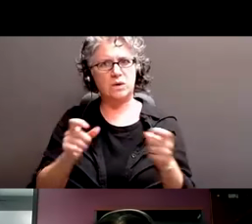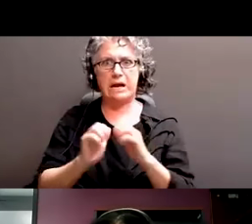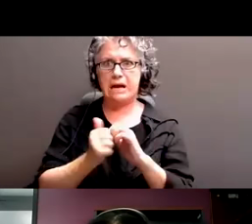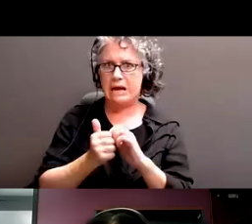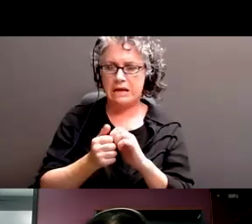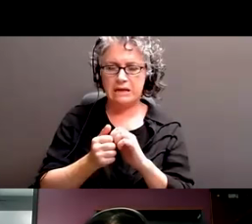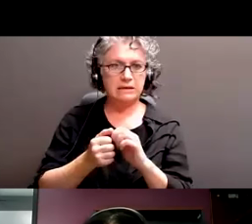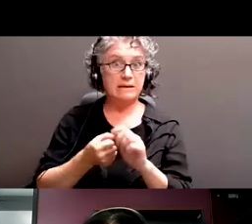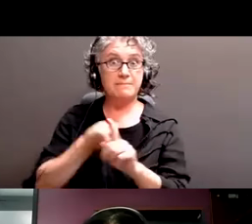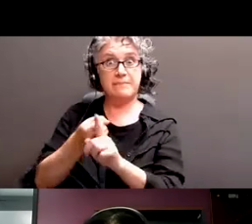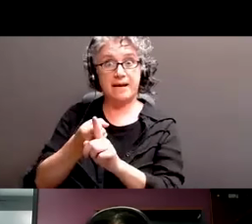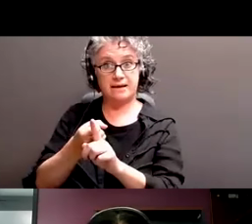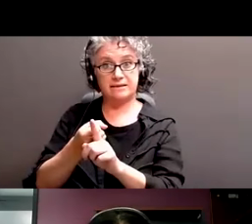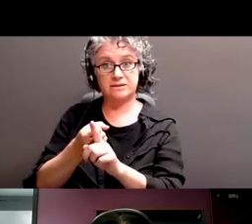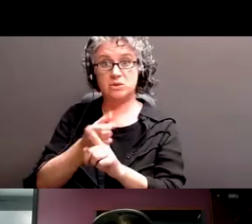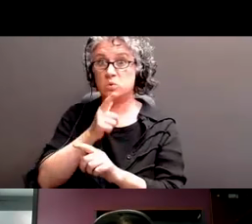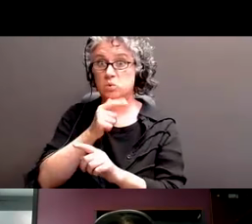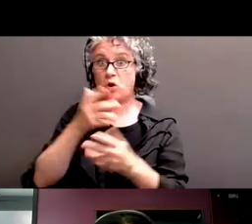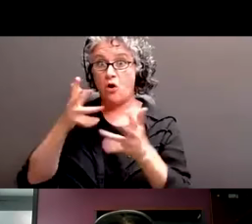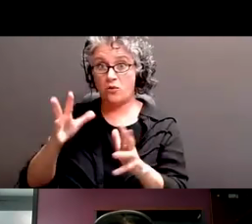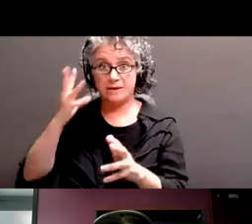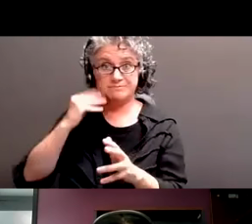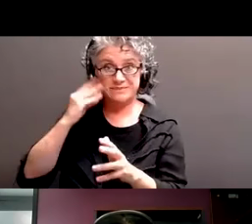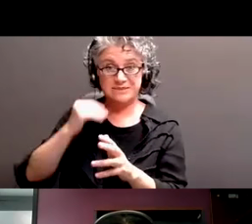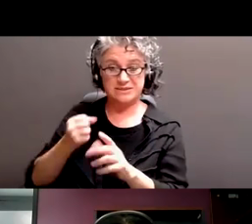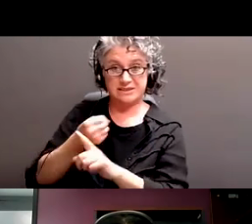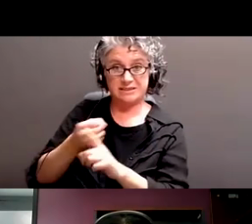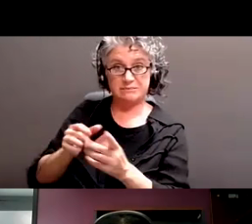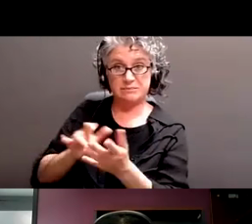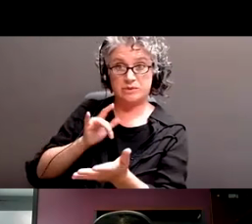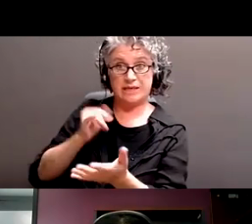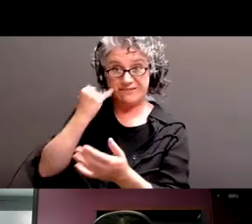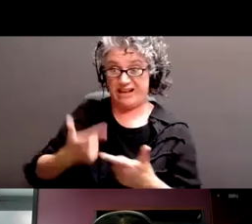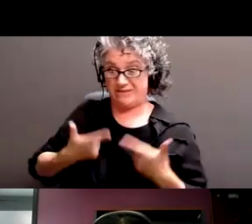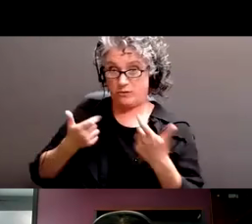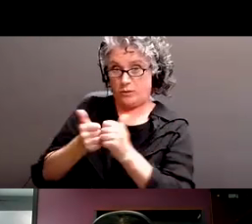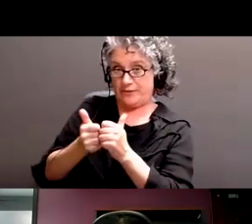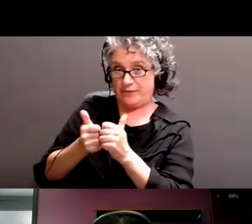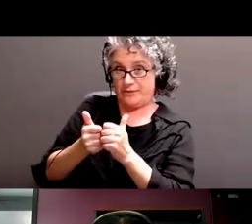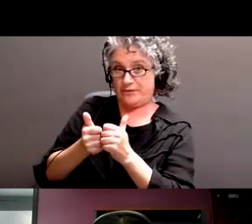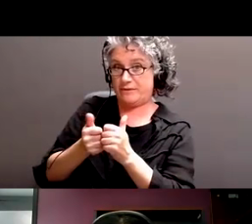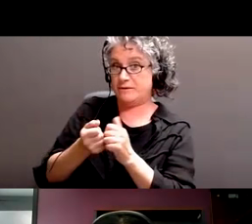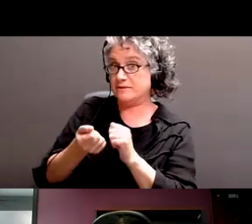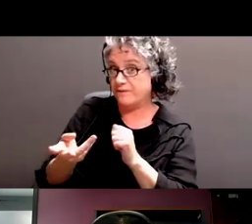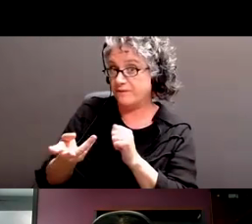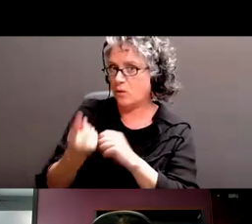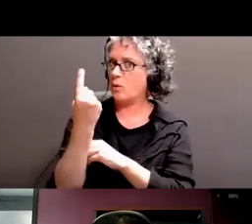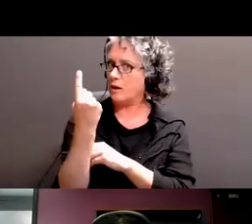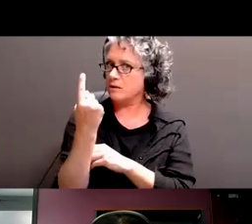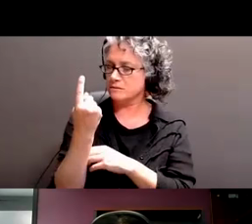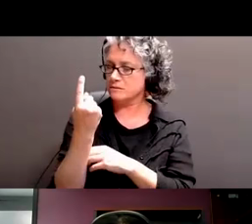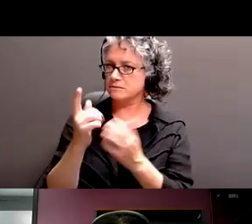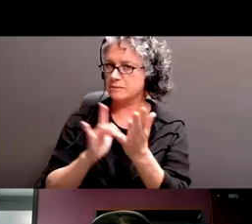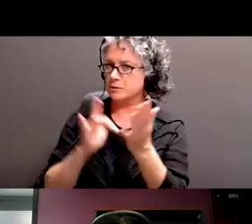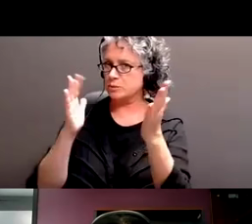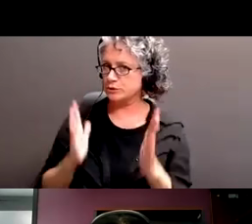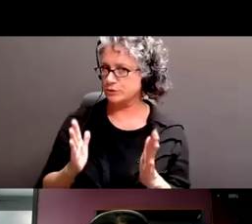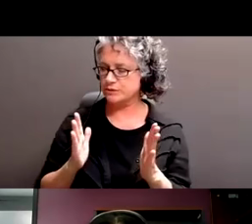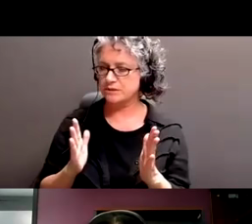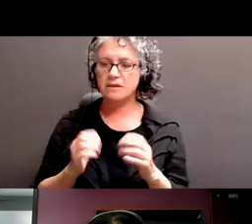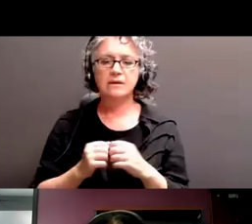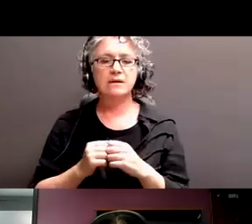of abuse who are cohabitating with an abuser or abusers. We have experienced a number of different trends